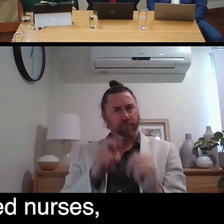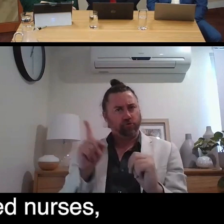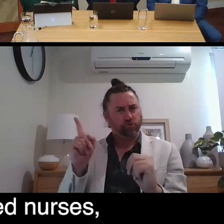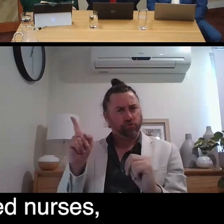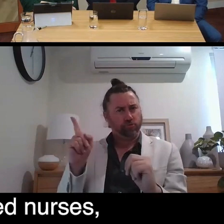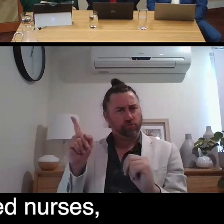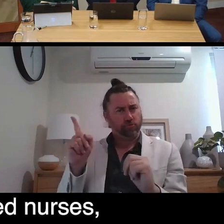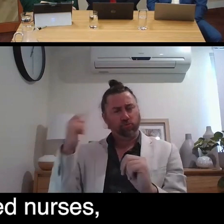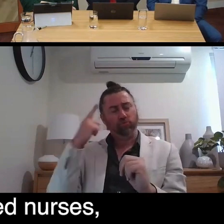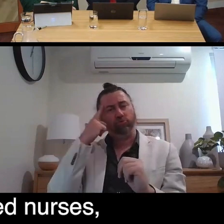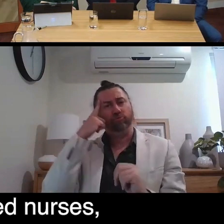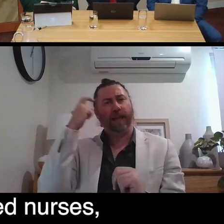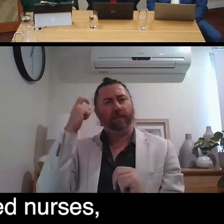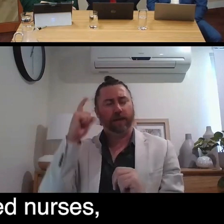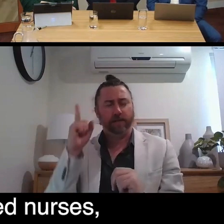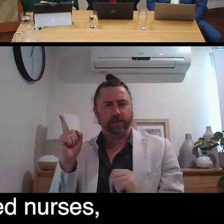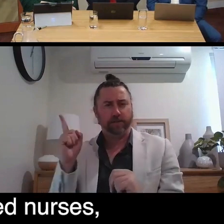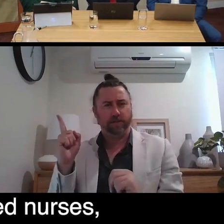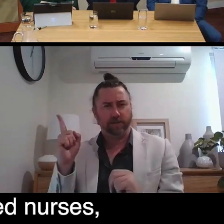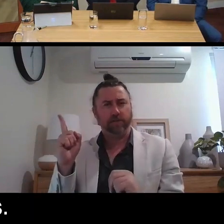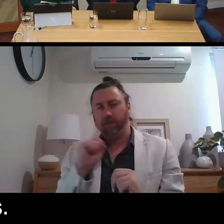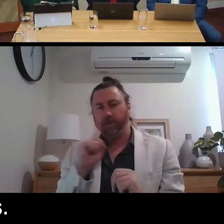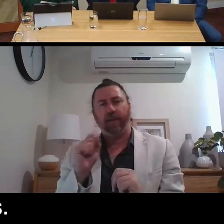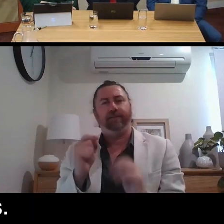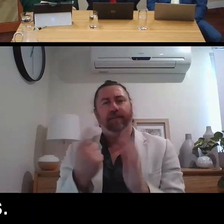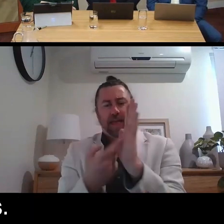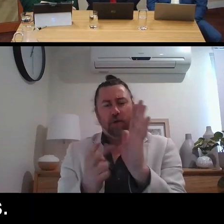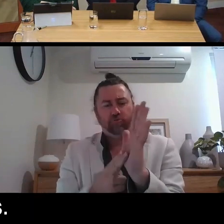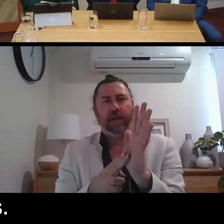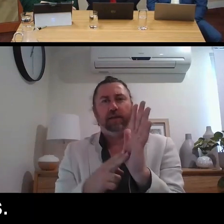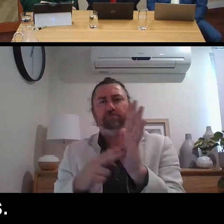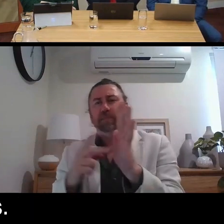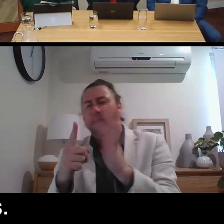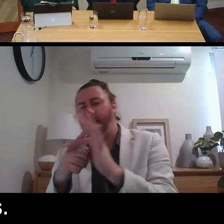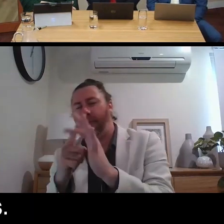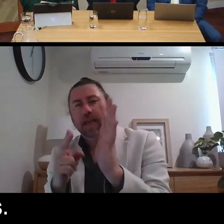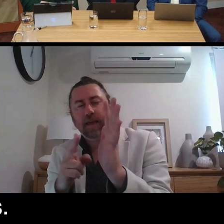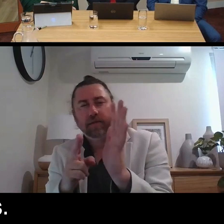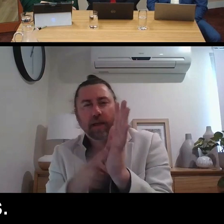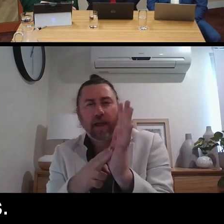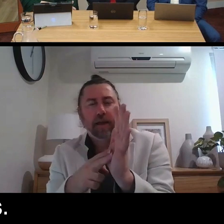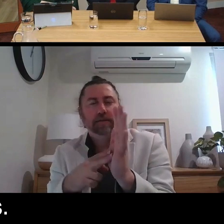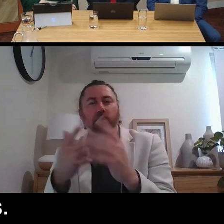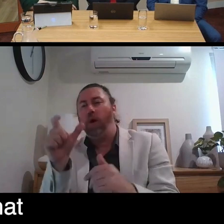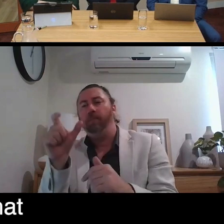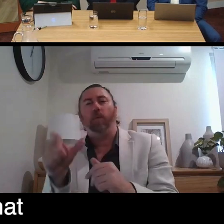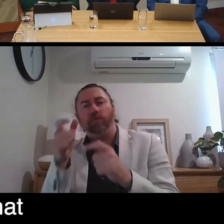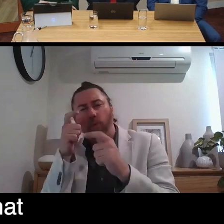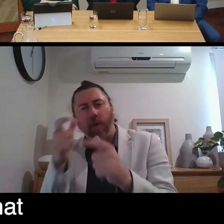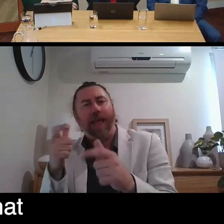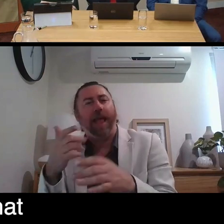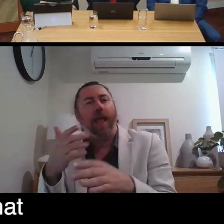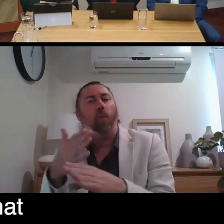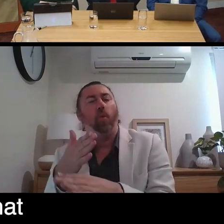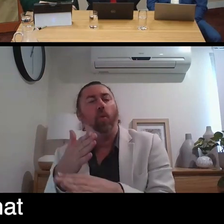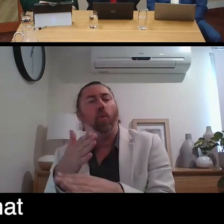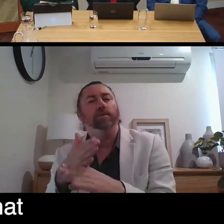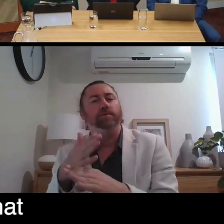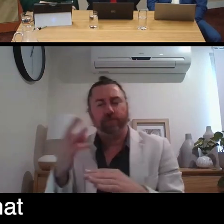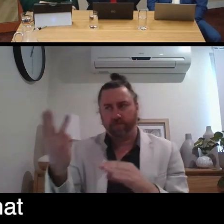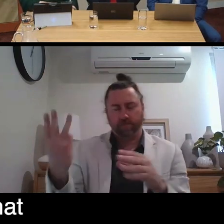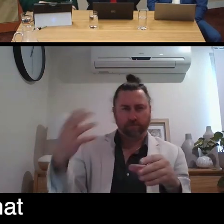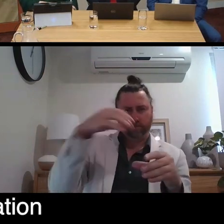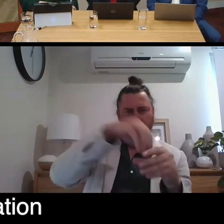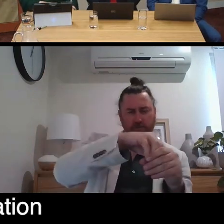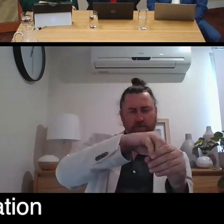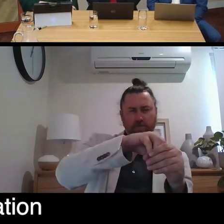That recommendation was the inclusion of registered nurses, enrolled nurses and personal care workers. My understanding of the basis of